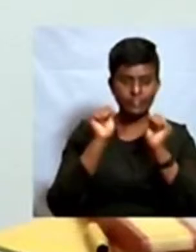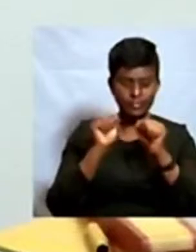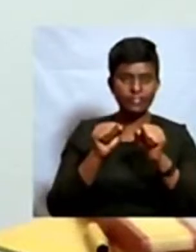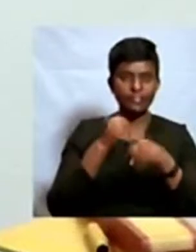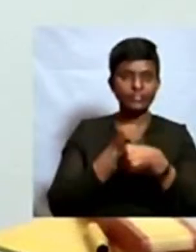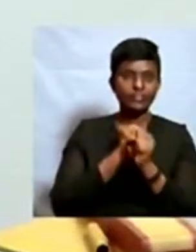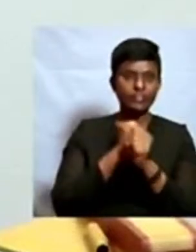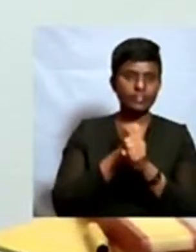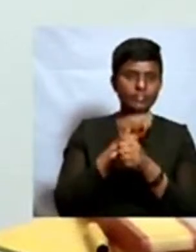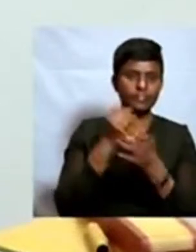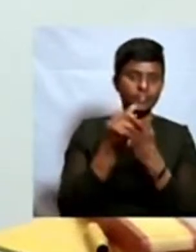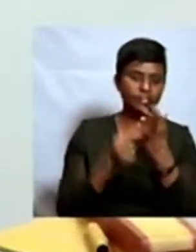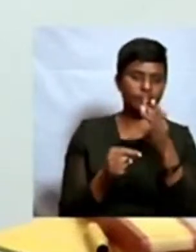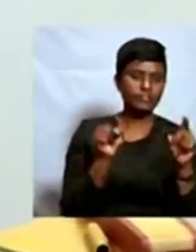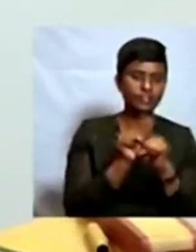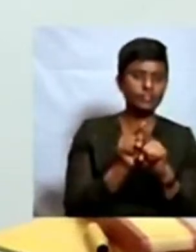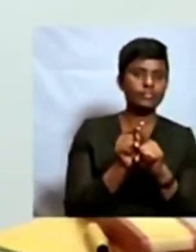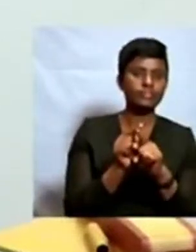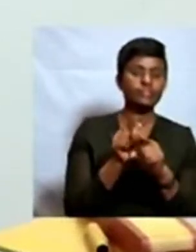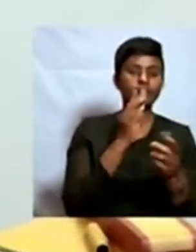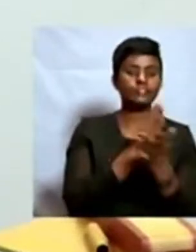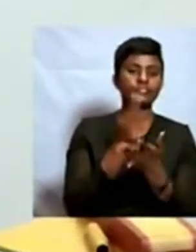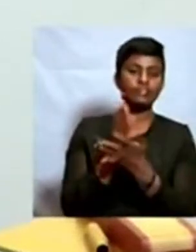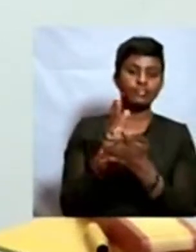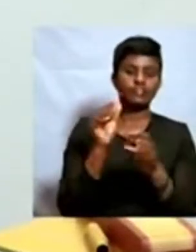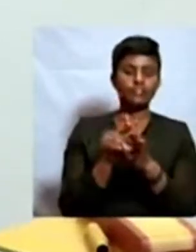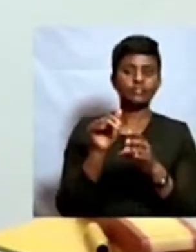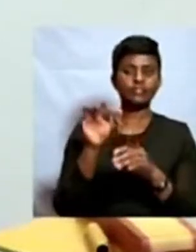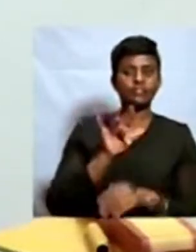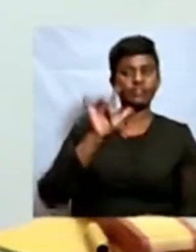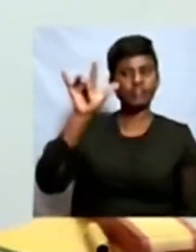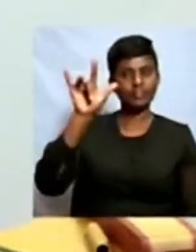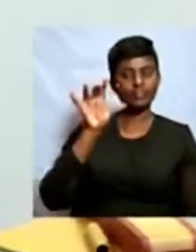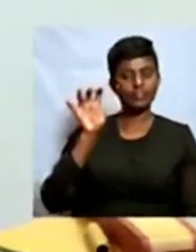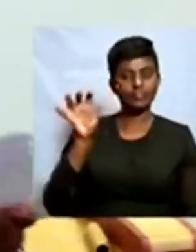enforce compliance and deter misconduct in the aviation sector.